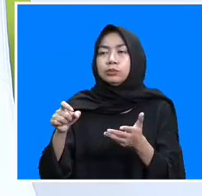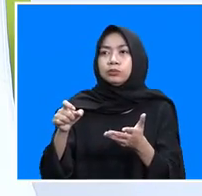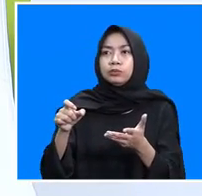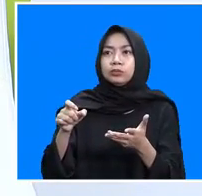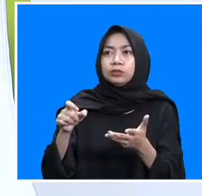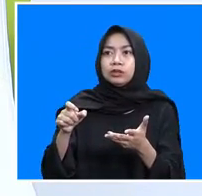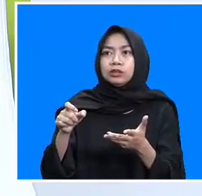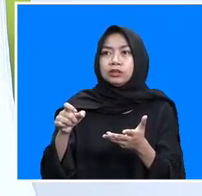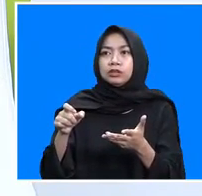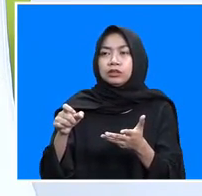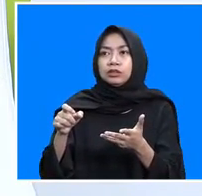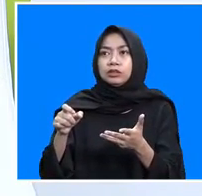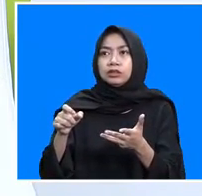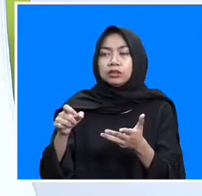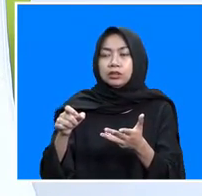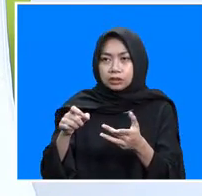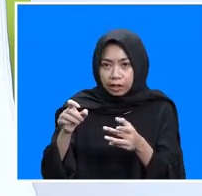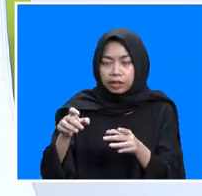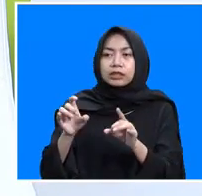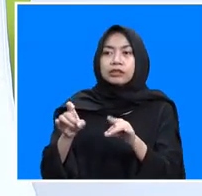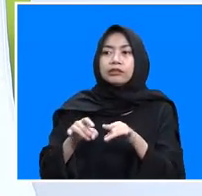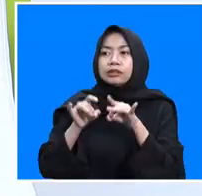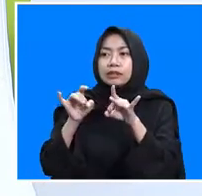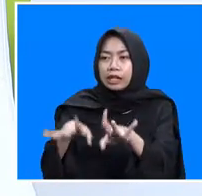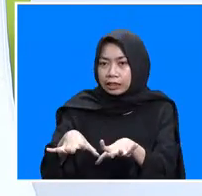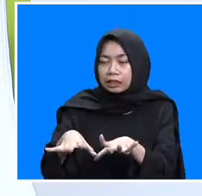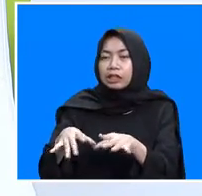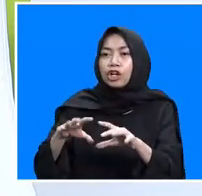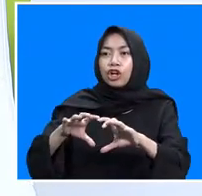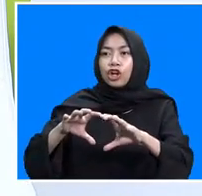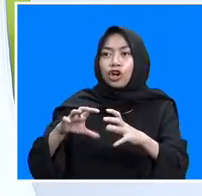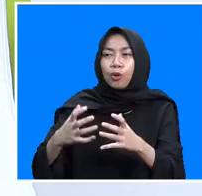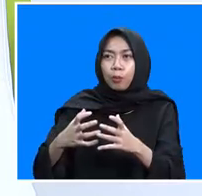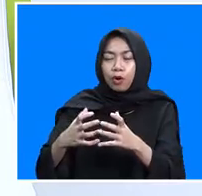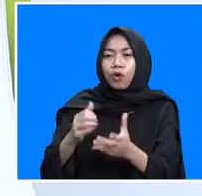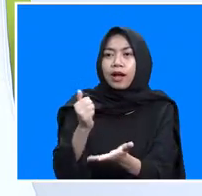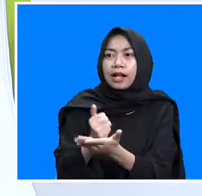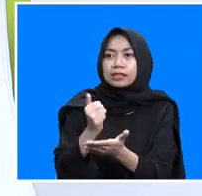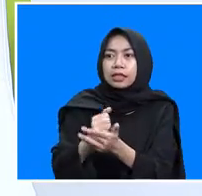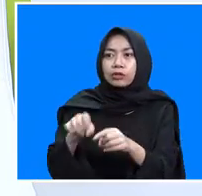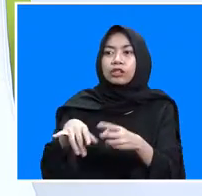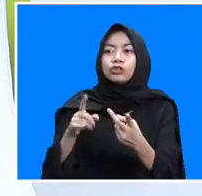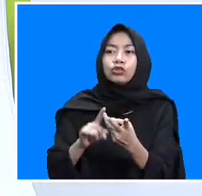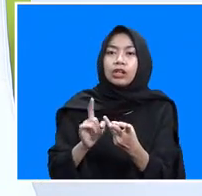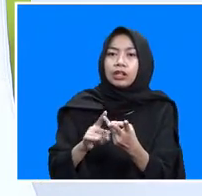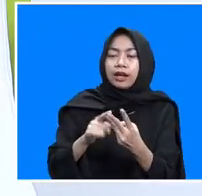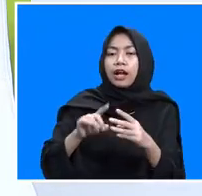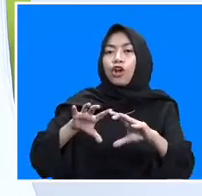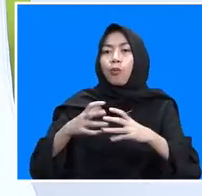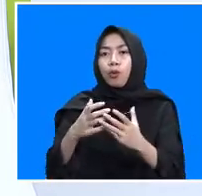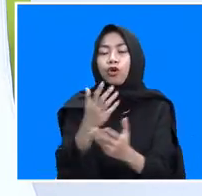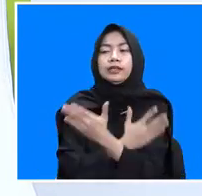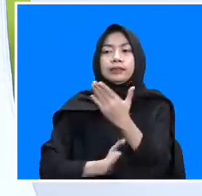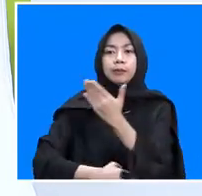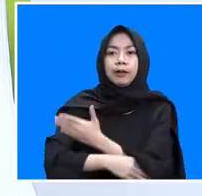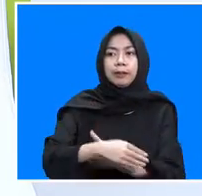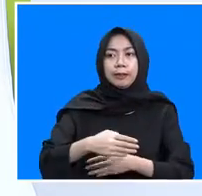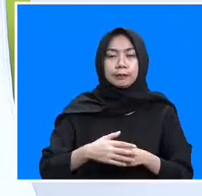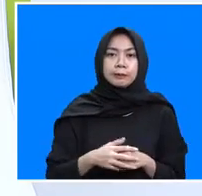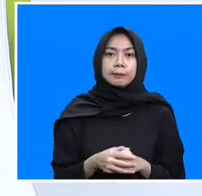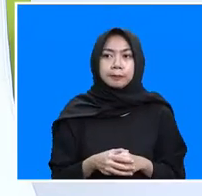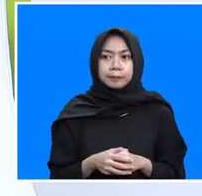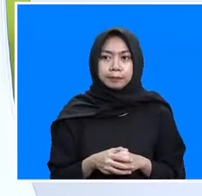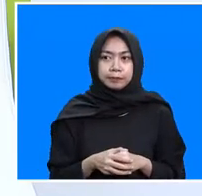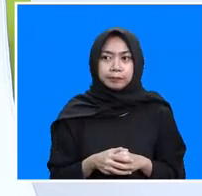mm-hmm. those Australians in regional and remote areas, mm-hmm. and individuals with disability. Mm. So at a broad